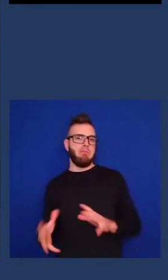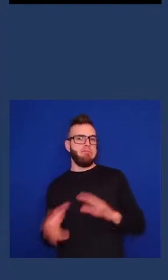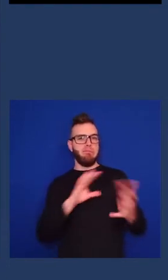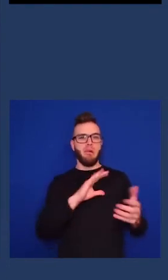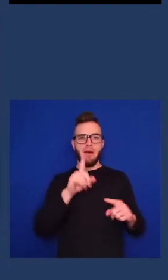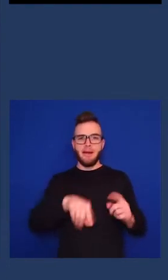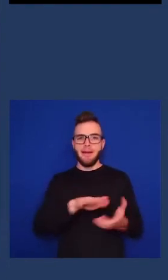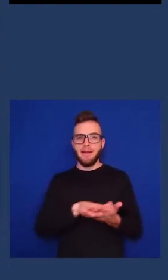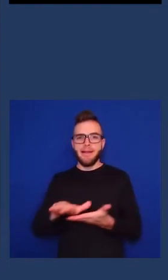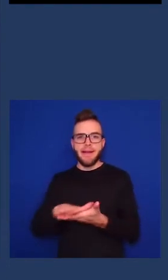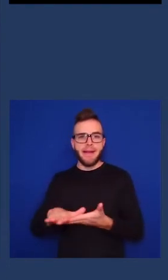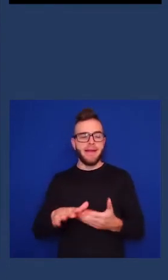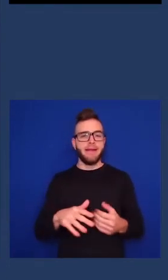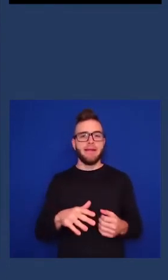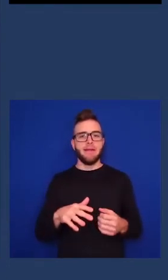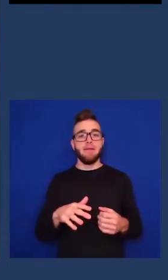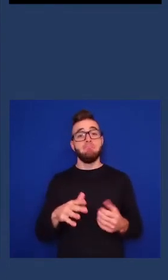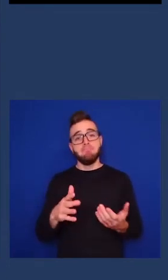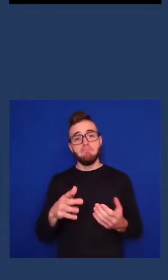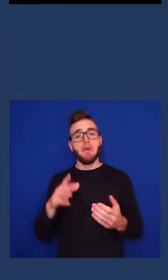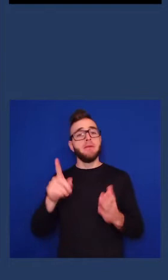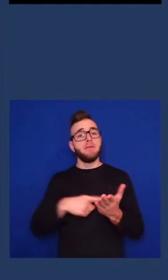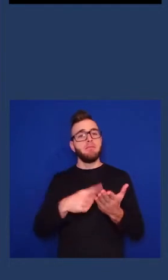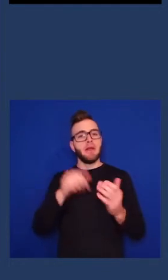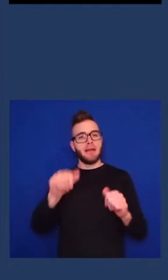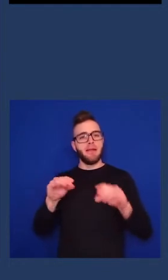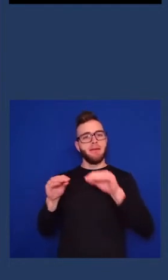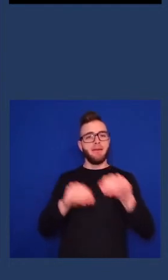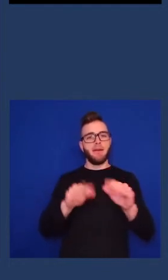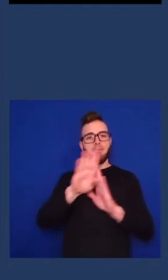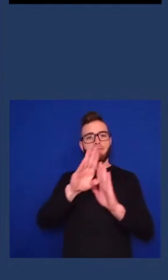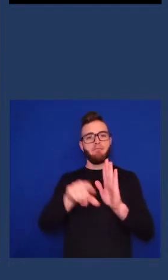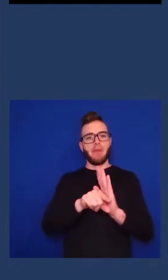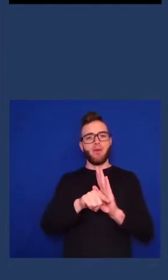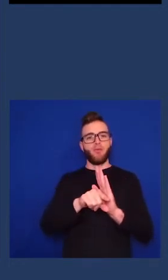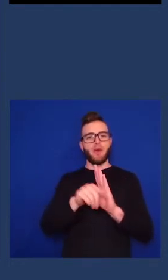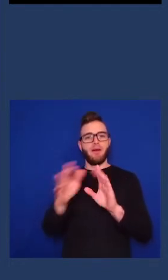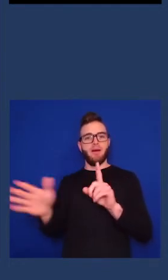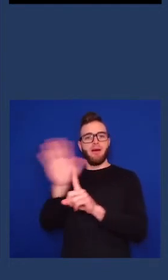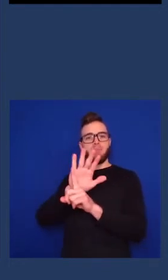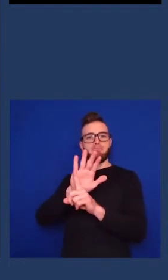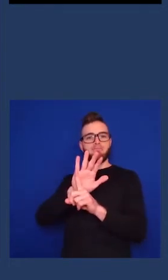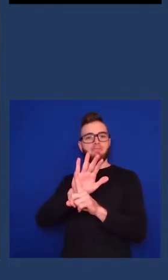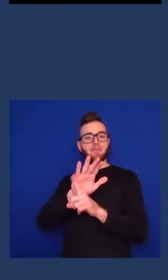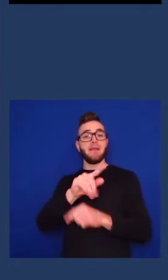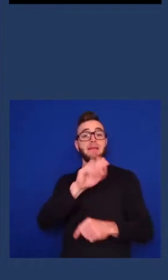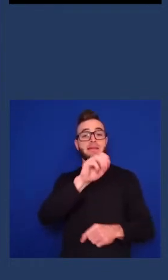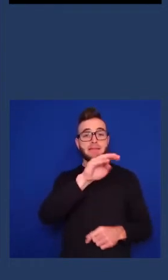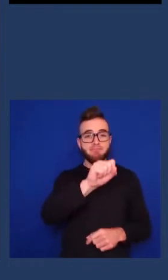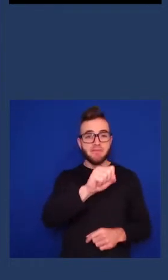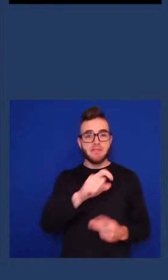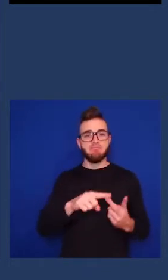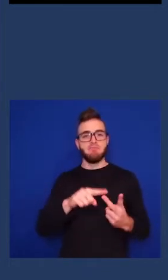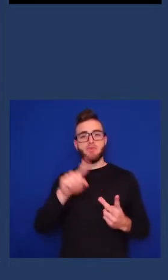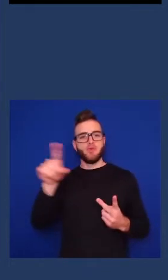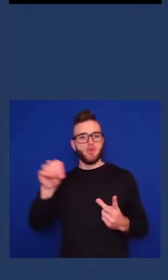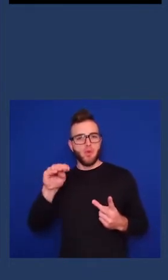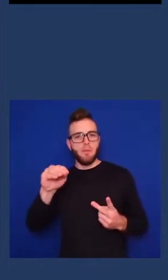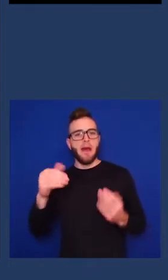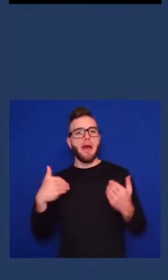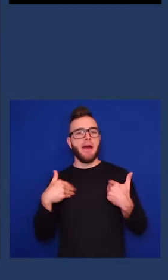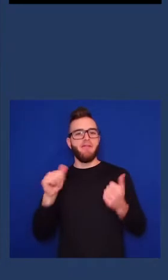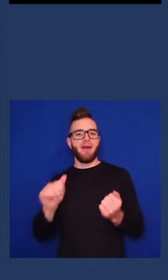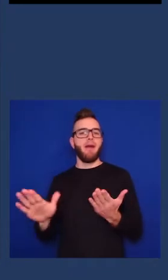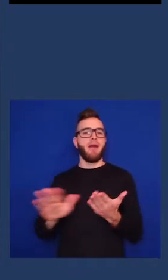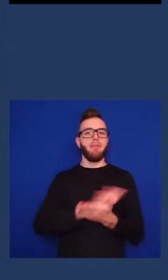so one quick tip on this is considering using a background effect, which will help instantly organize a messy room. I know both Teams and Zooms